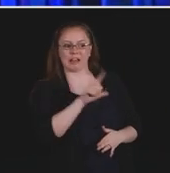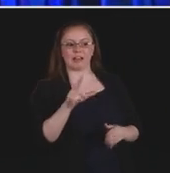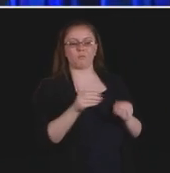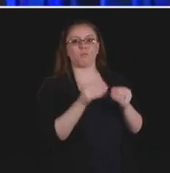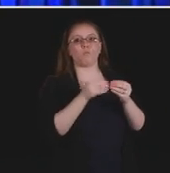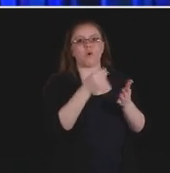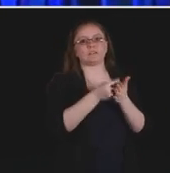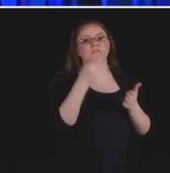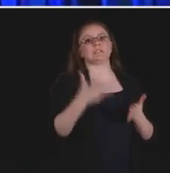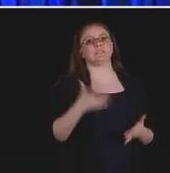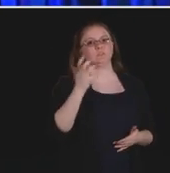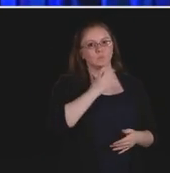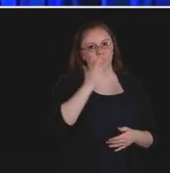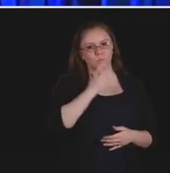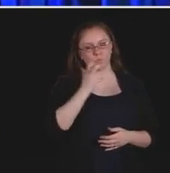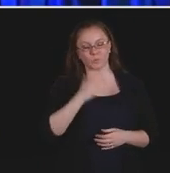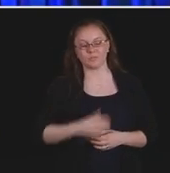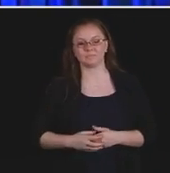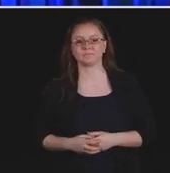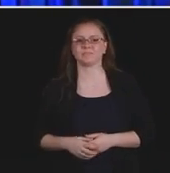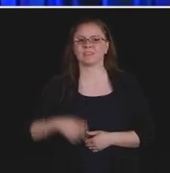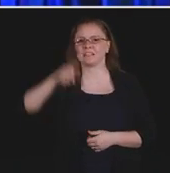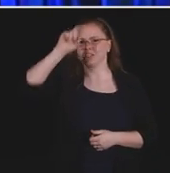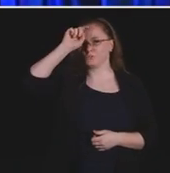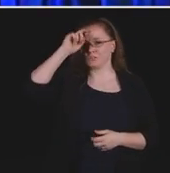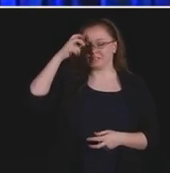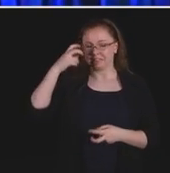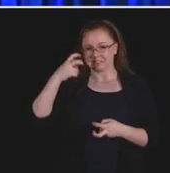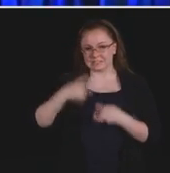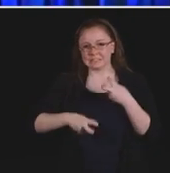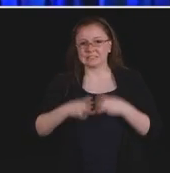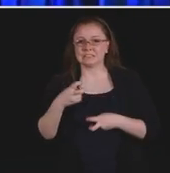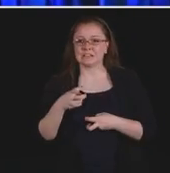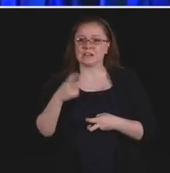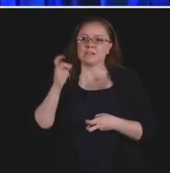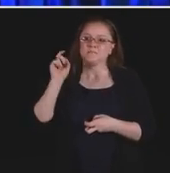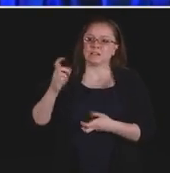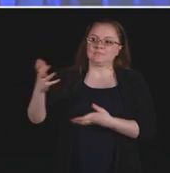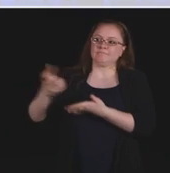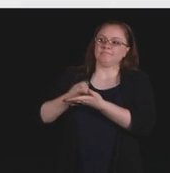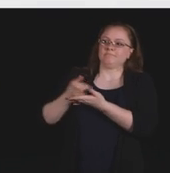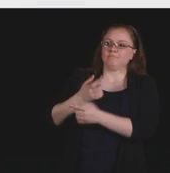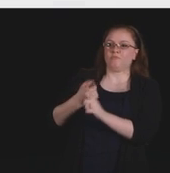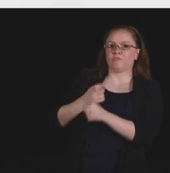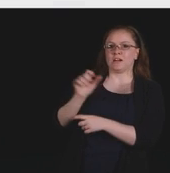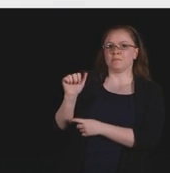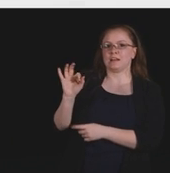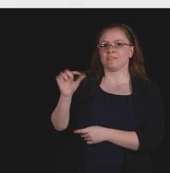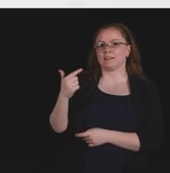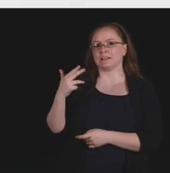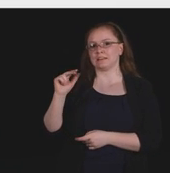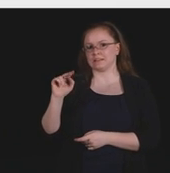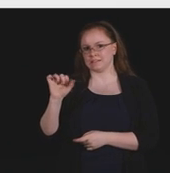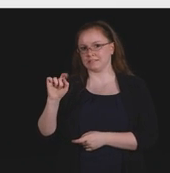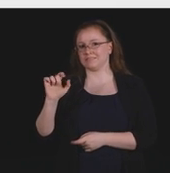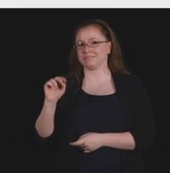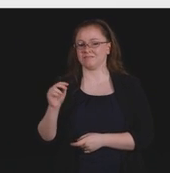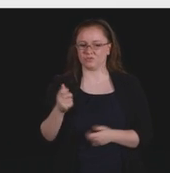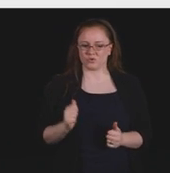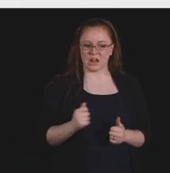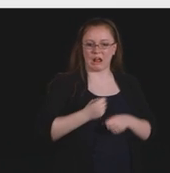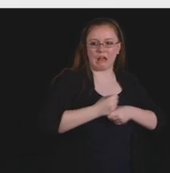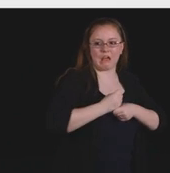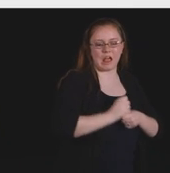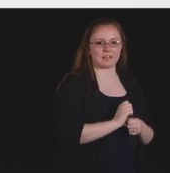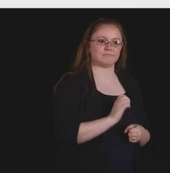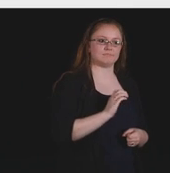The Egyptians had a problem because it has to come from Afghanistan. They tried to create their own blue. Now it is called Egyptian blue, which is